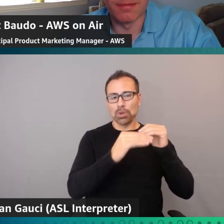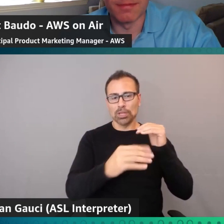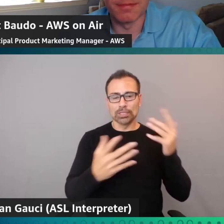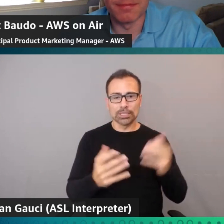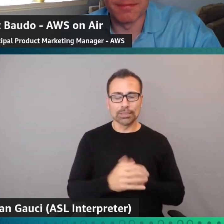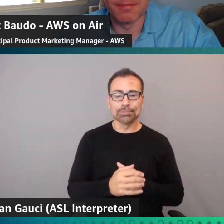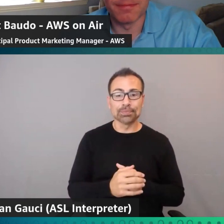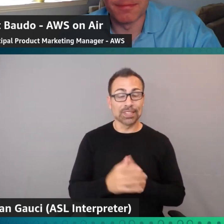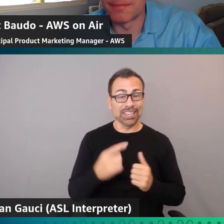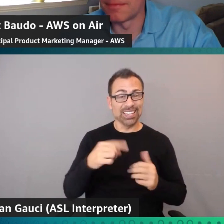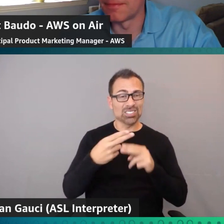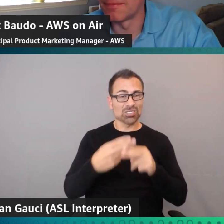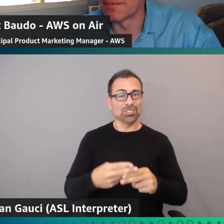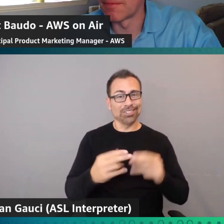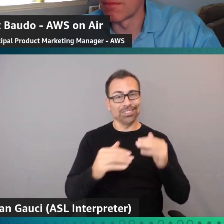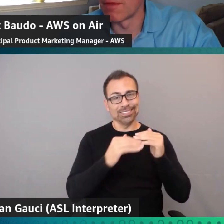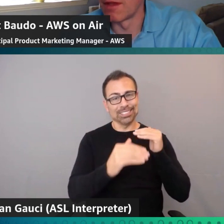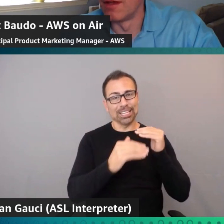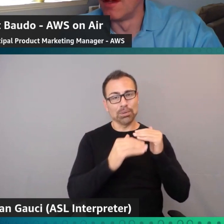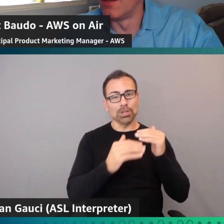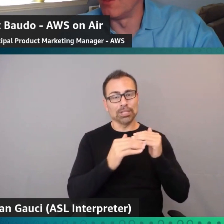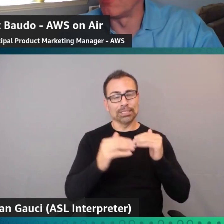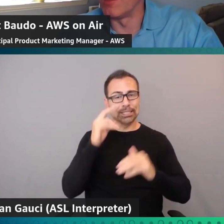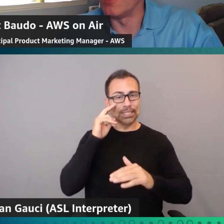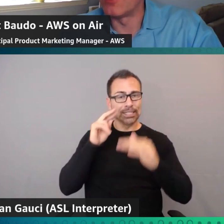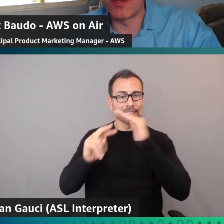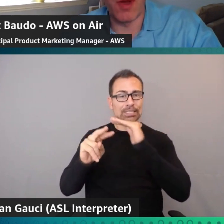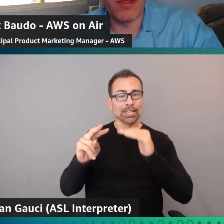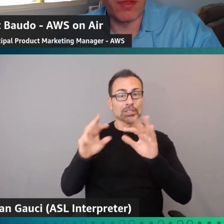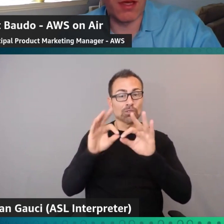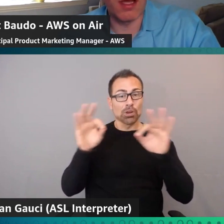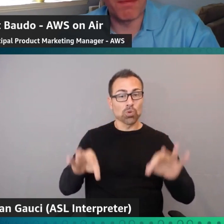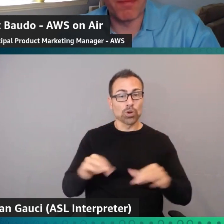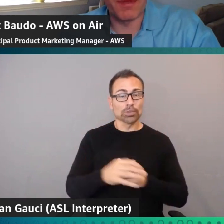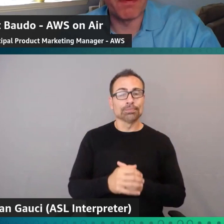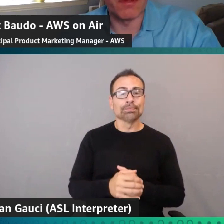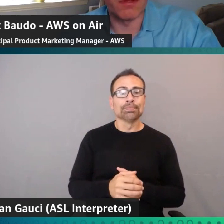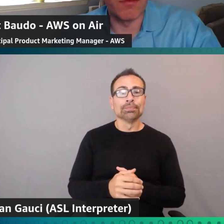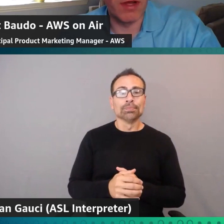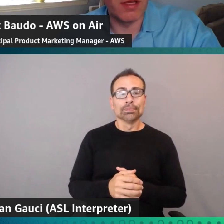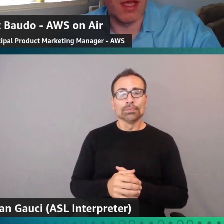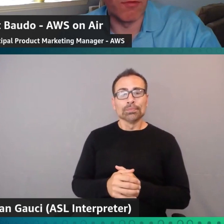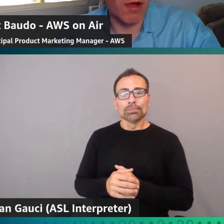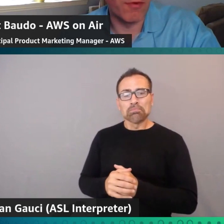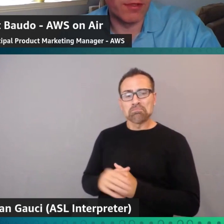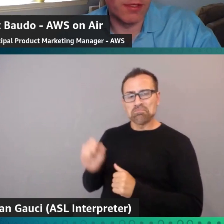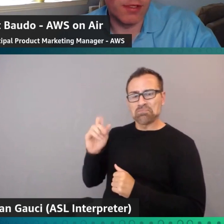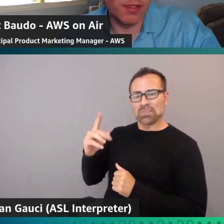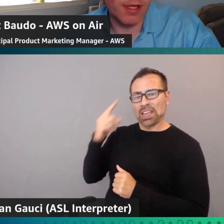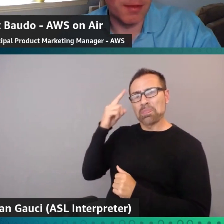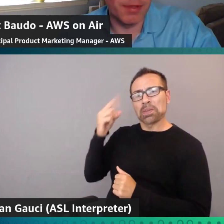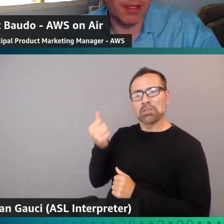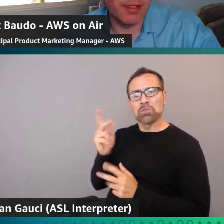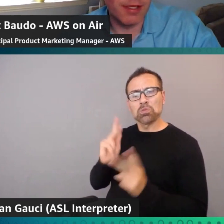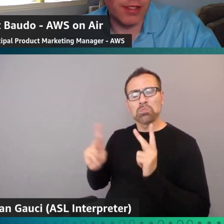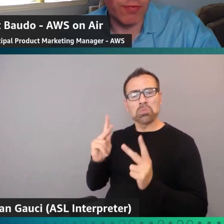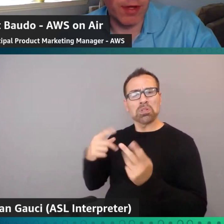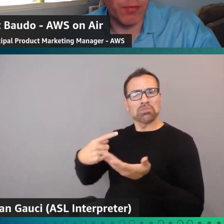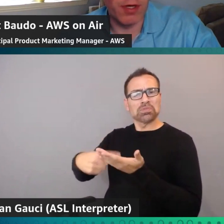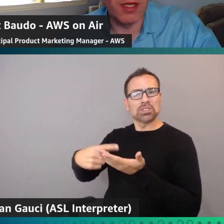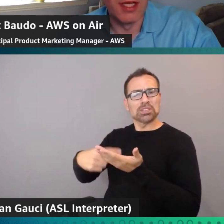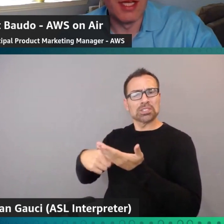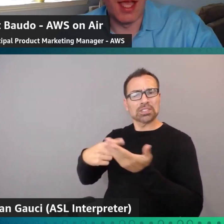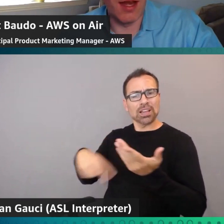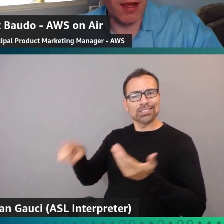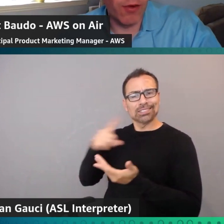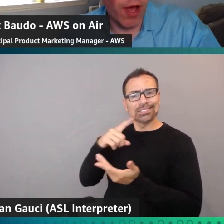going to be talking about today. All right. So I think a couple of people already have referenced the Sustainability Insights